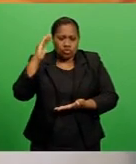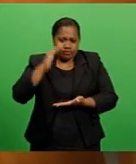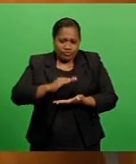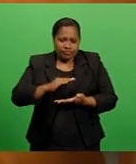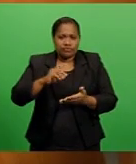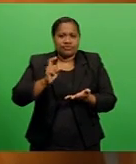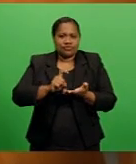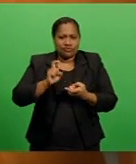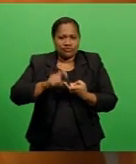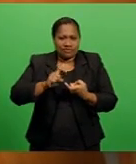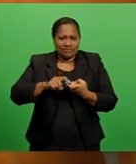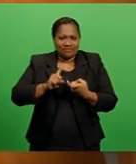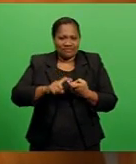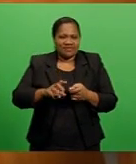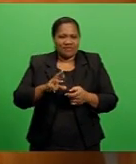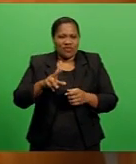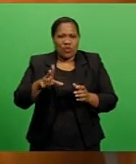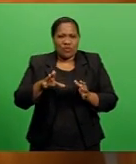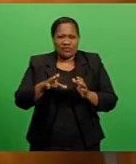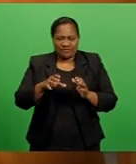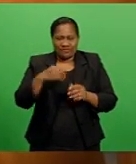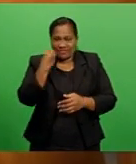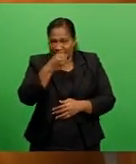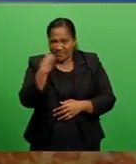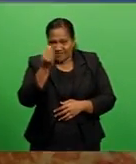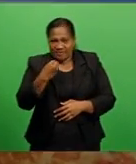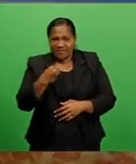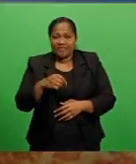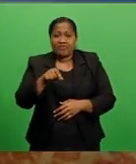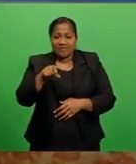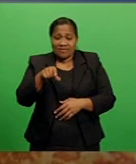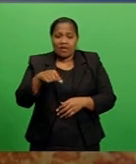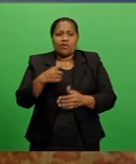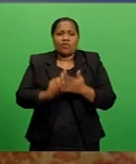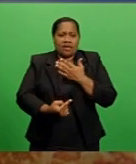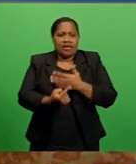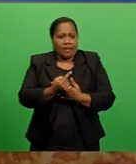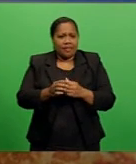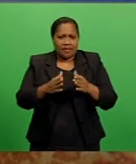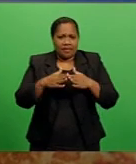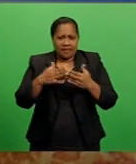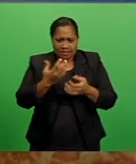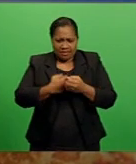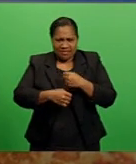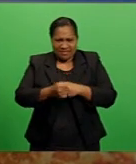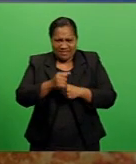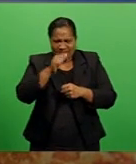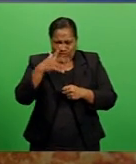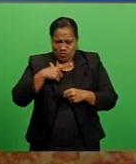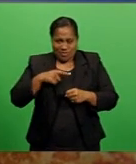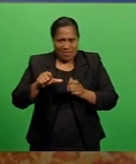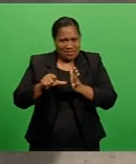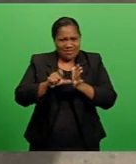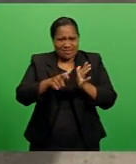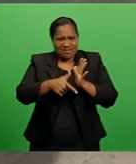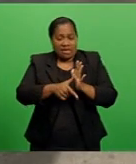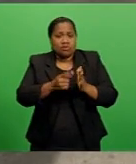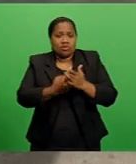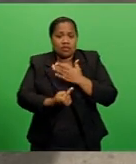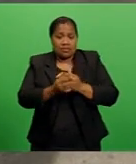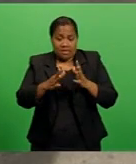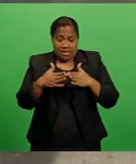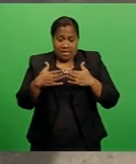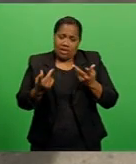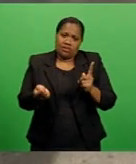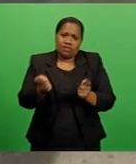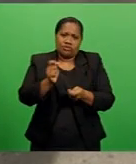to survive. As fast food restaurants become a luxury during this hard time, the Namaka-based business has even changed the pricing of